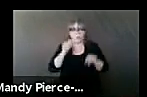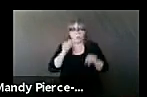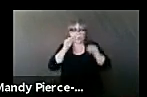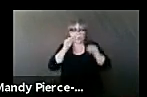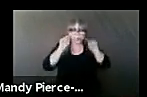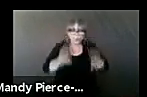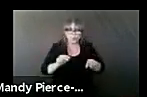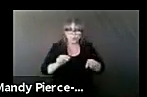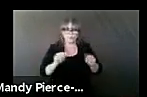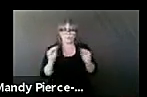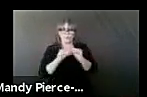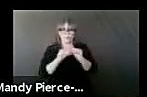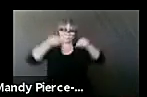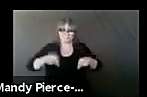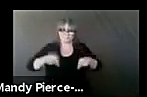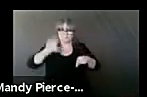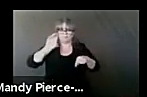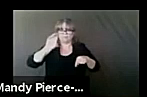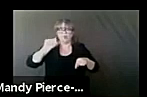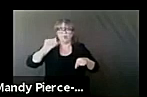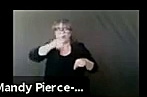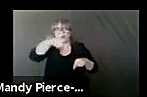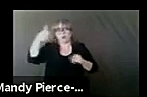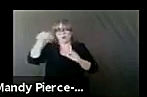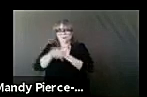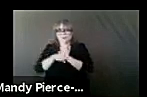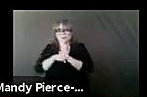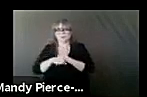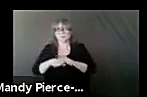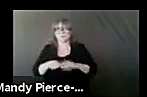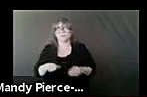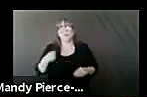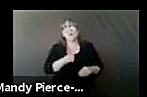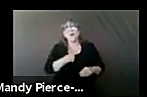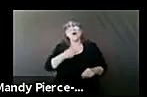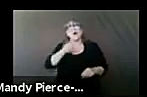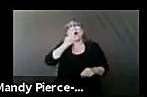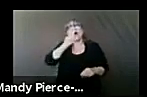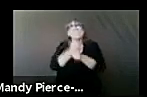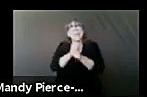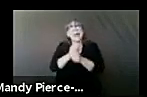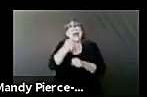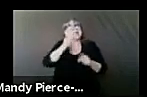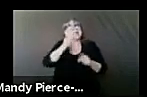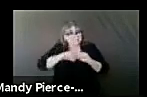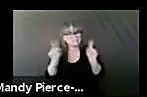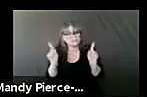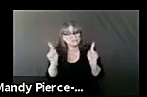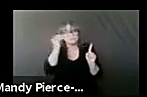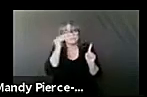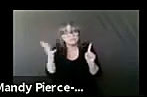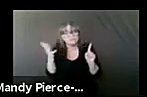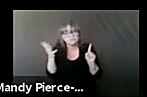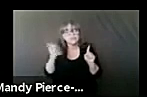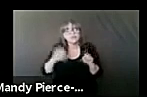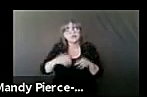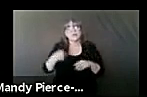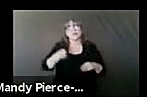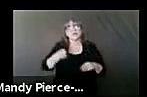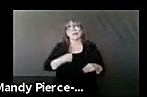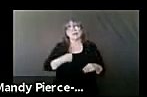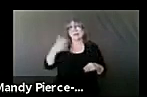But Coloradans are making a difference. We know this because traffic data, next slide, as shown in this figure, tell